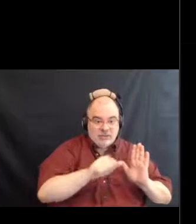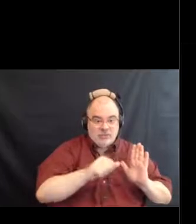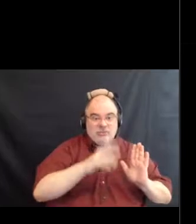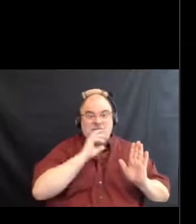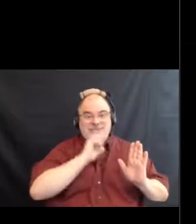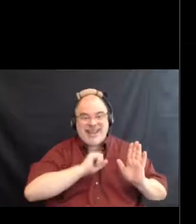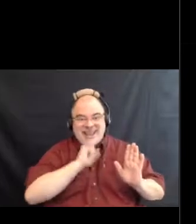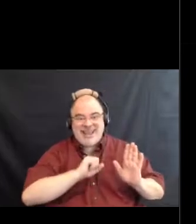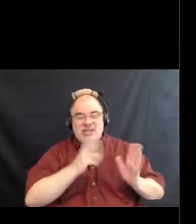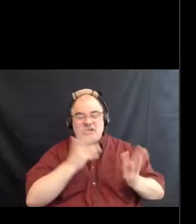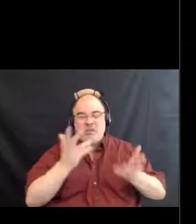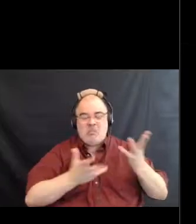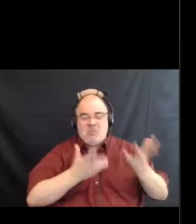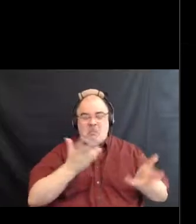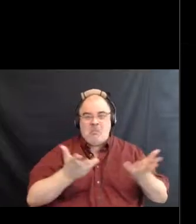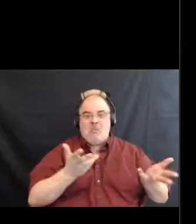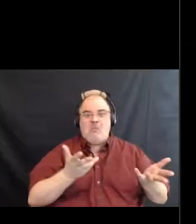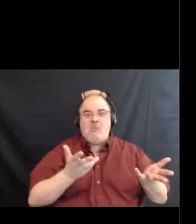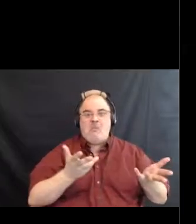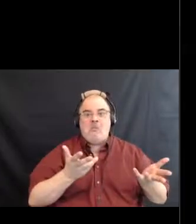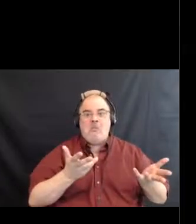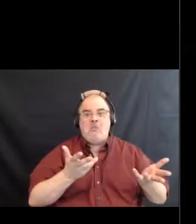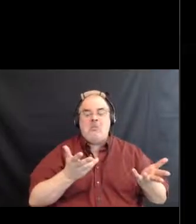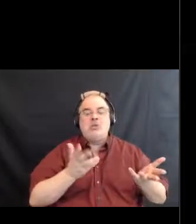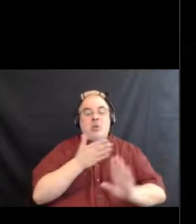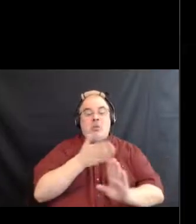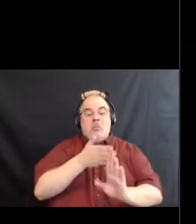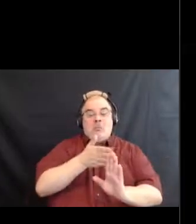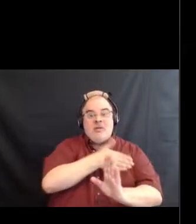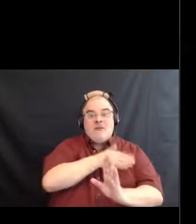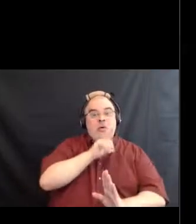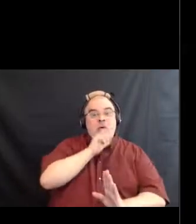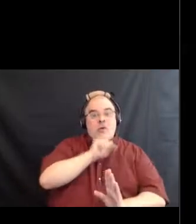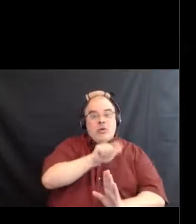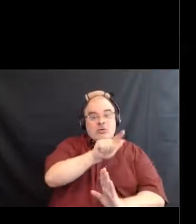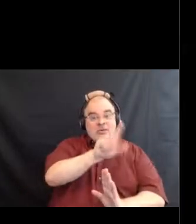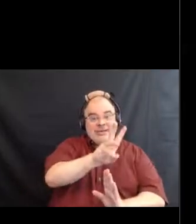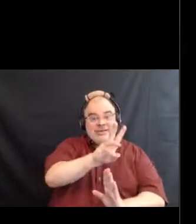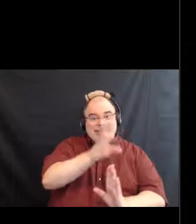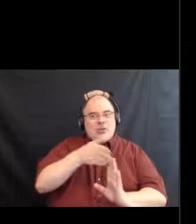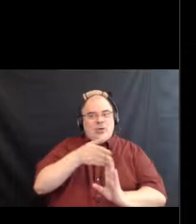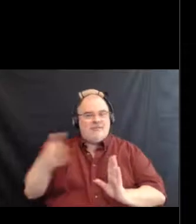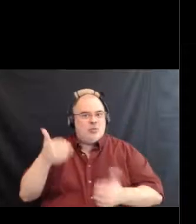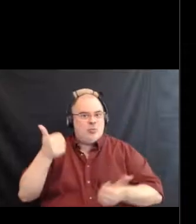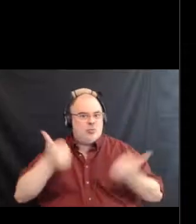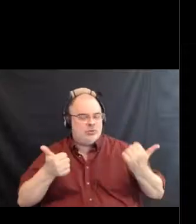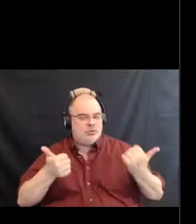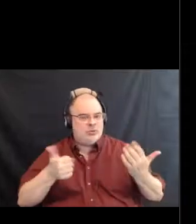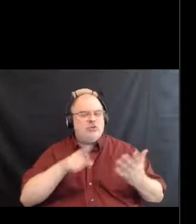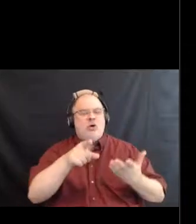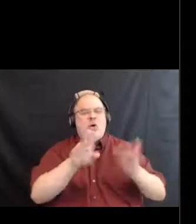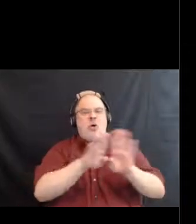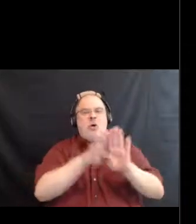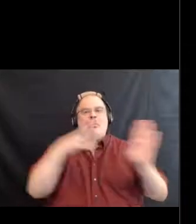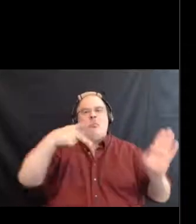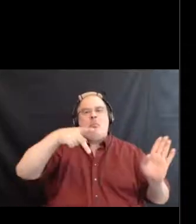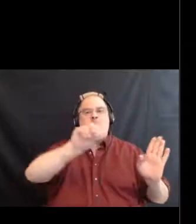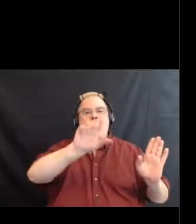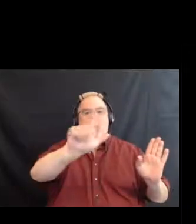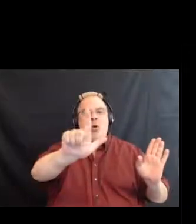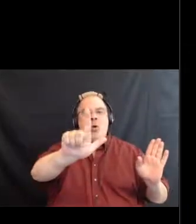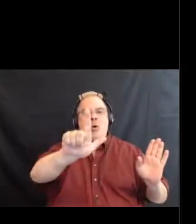that's the biggest requirement is, did their diagnosis occur prior to age 26? So I'm going to open this poll, and then I'm going to be quiet